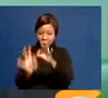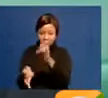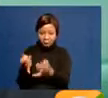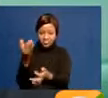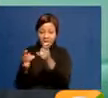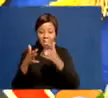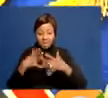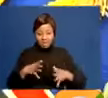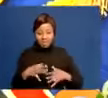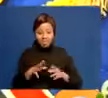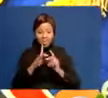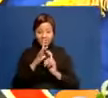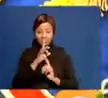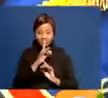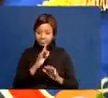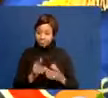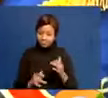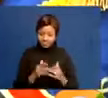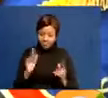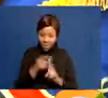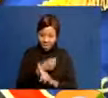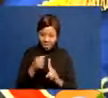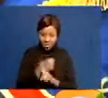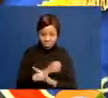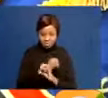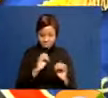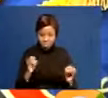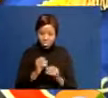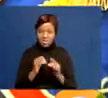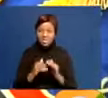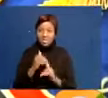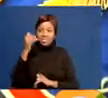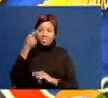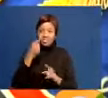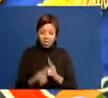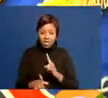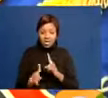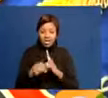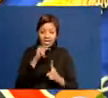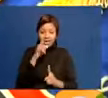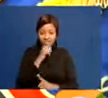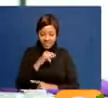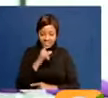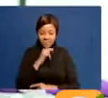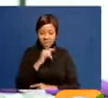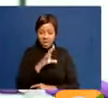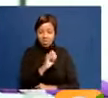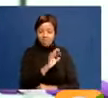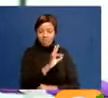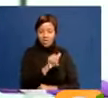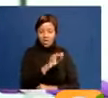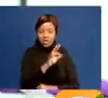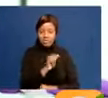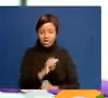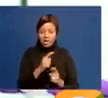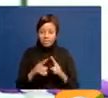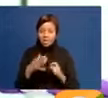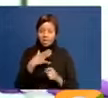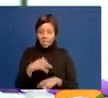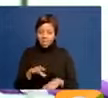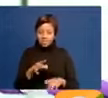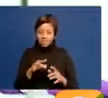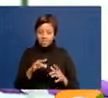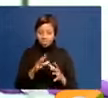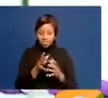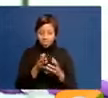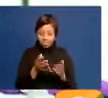people stayed calm. The next year, they murdered Ofafa at the same place. The people stayed calm because they were trying to create a tribal rift